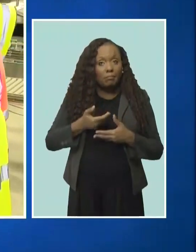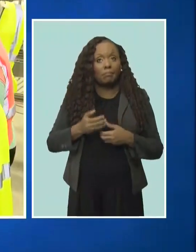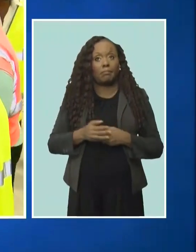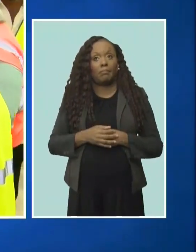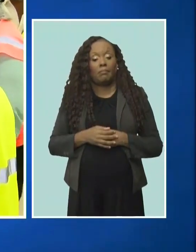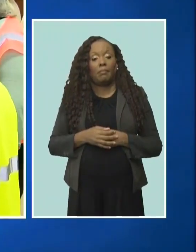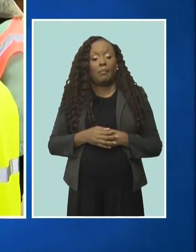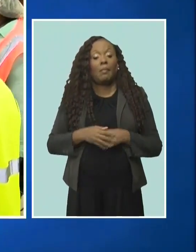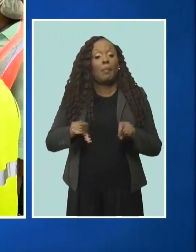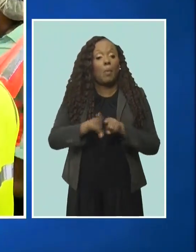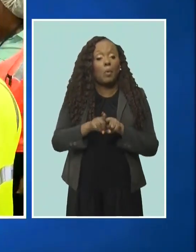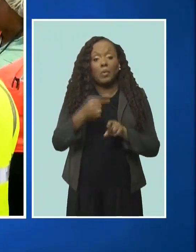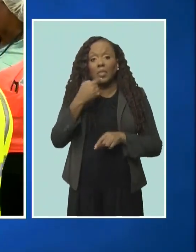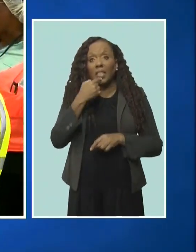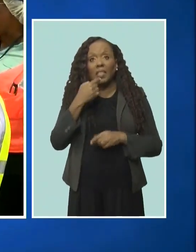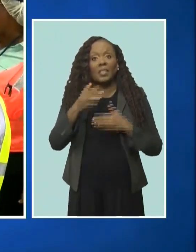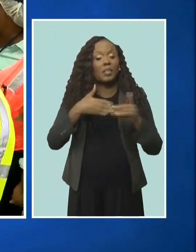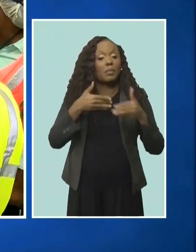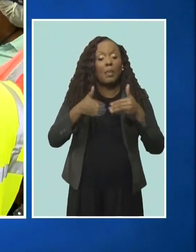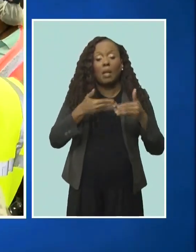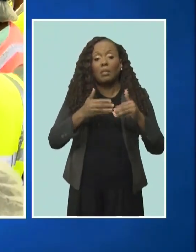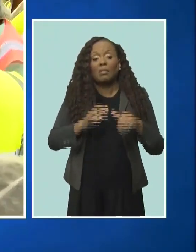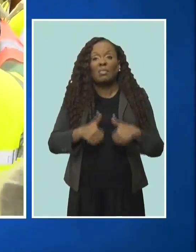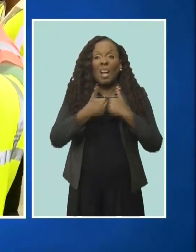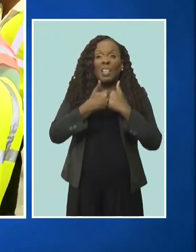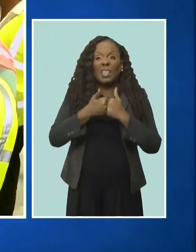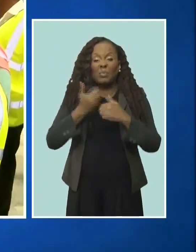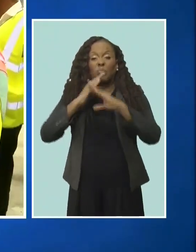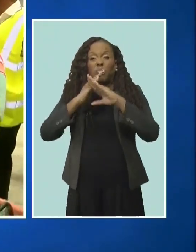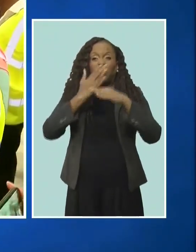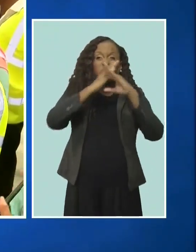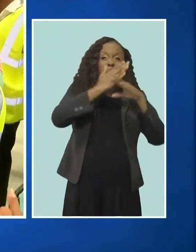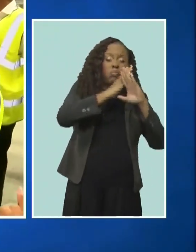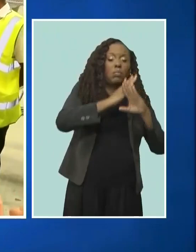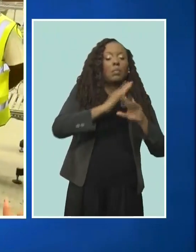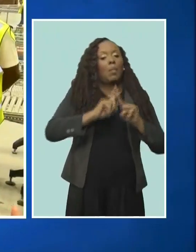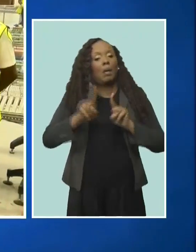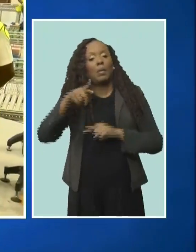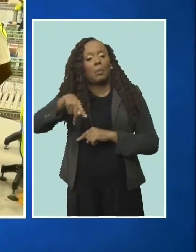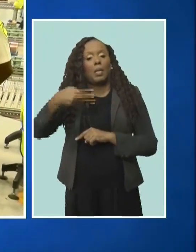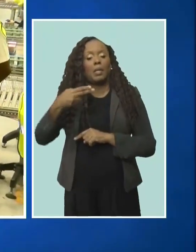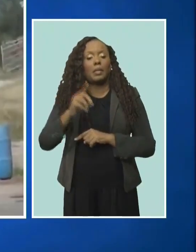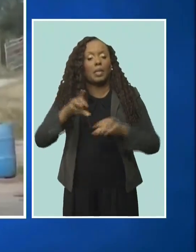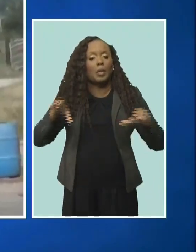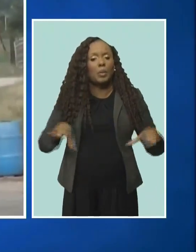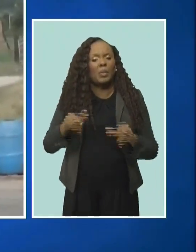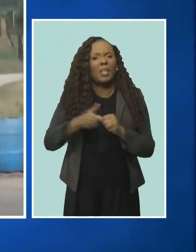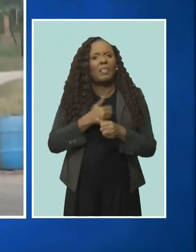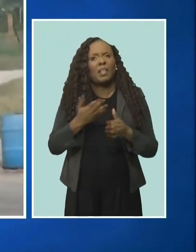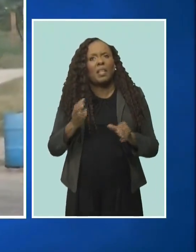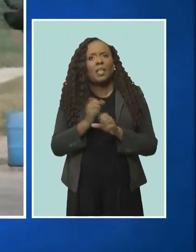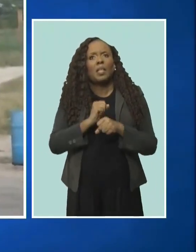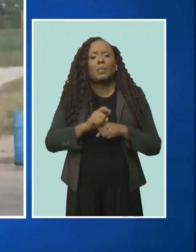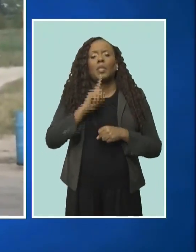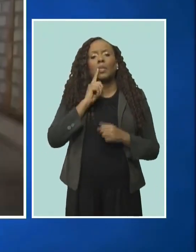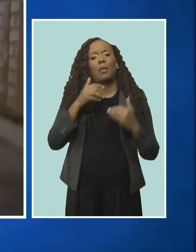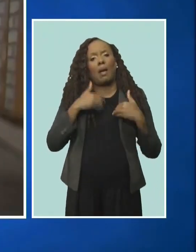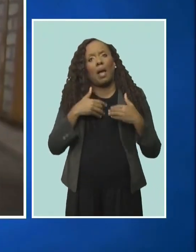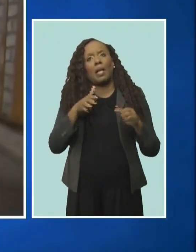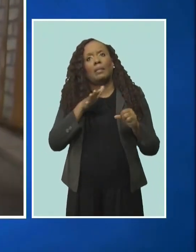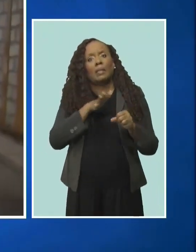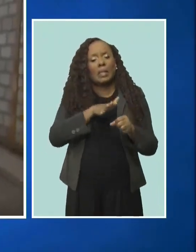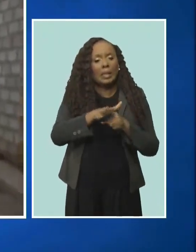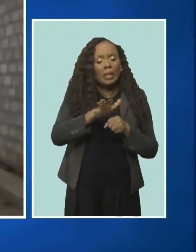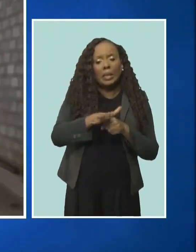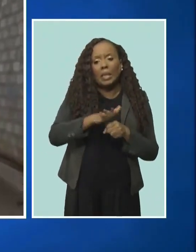while indicating that despite facing several challenges, the company is doing all it can to regularize milk supply.